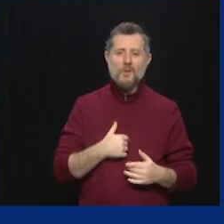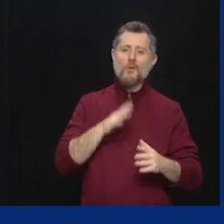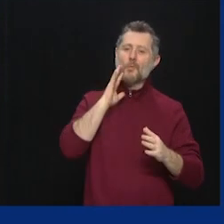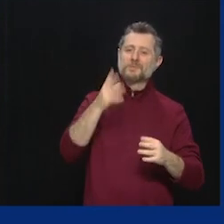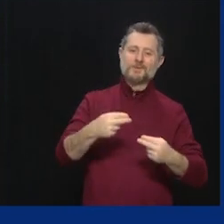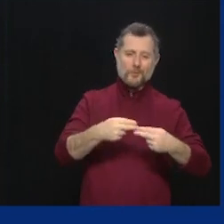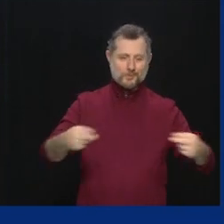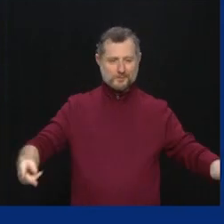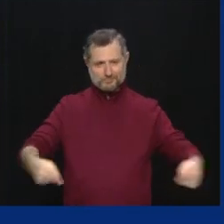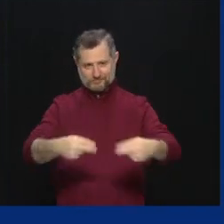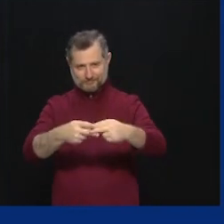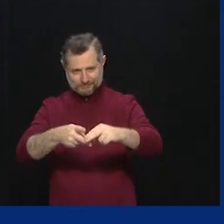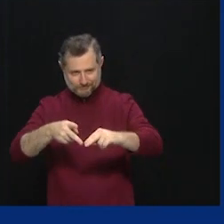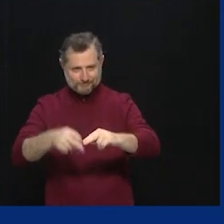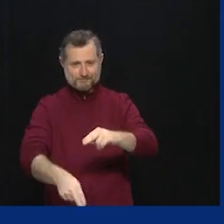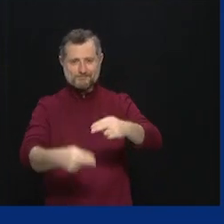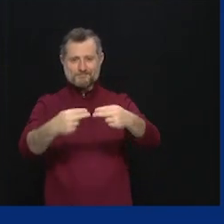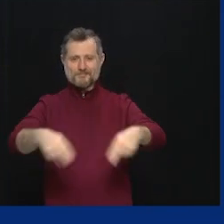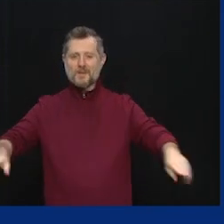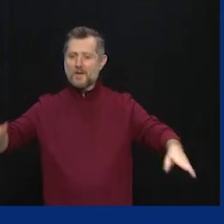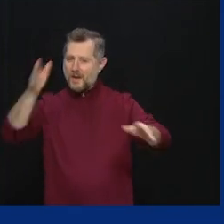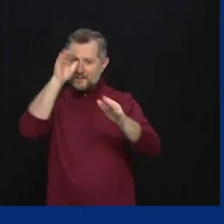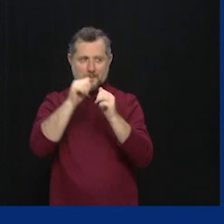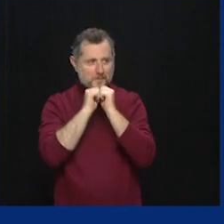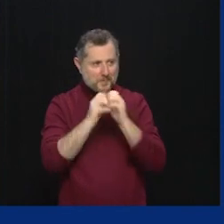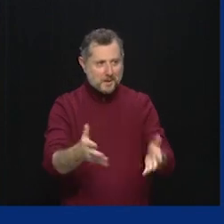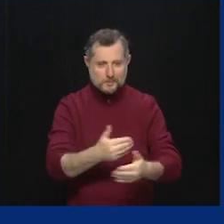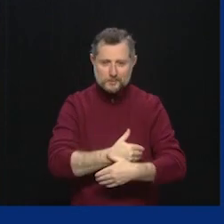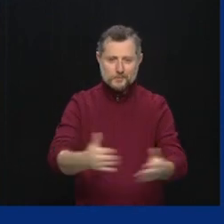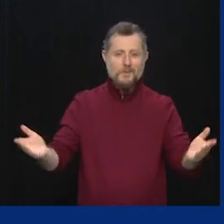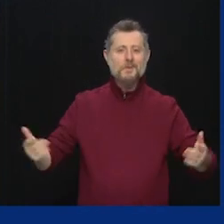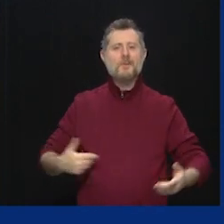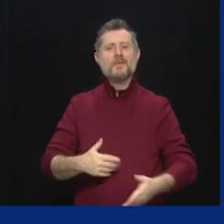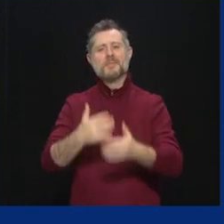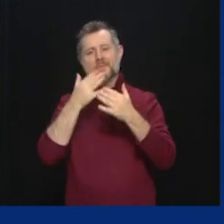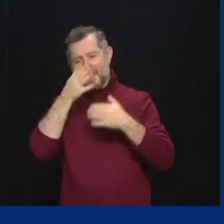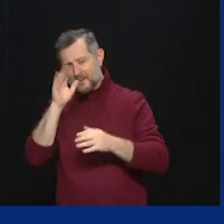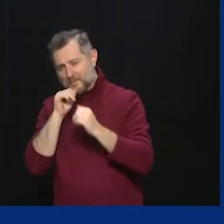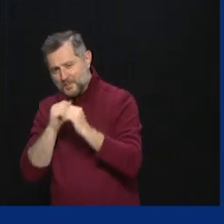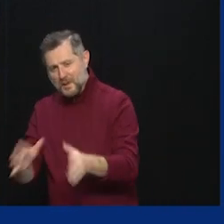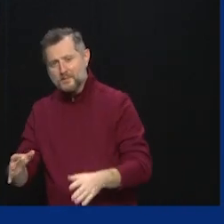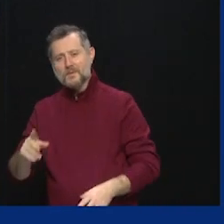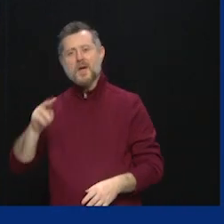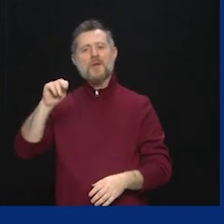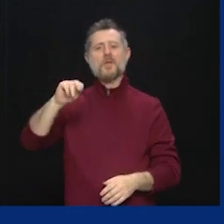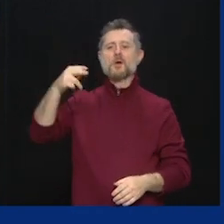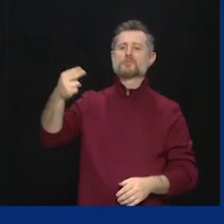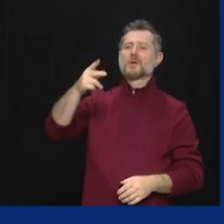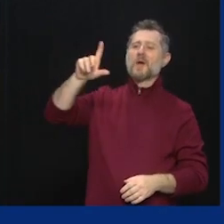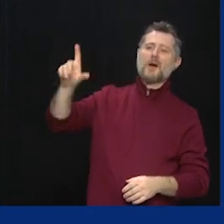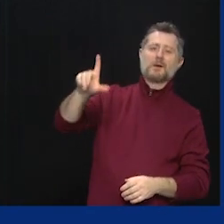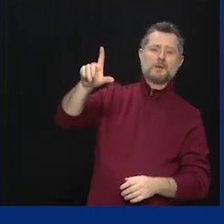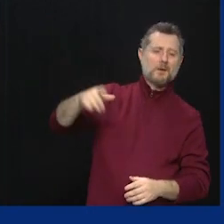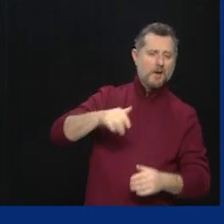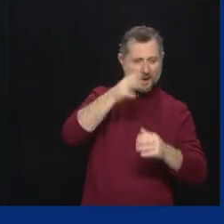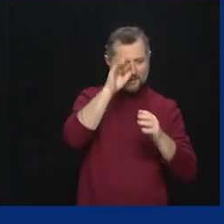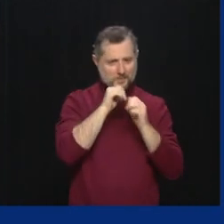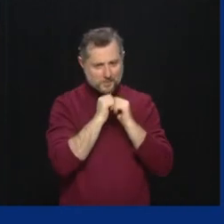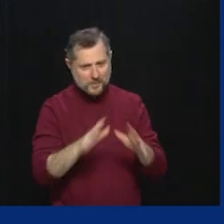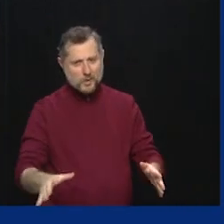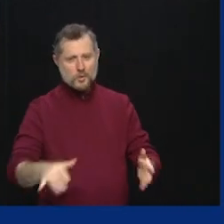you all for being here. God bless the National Hockey League, and God bless the New York Islanders and their great fans. Thank you very much.